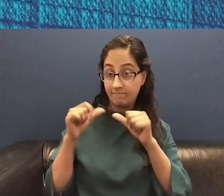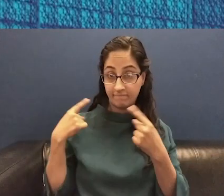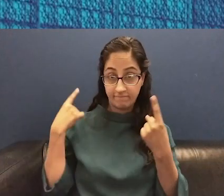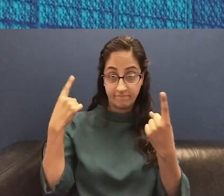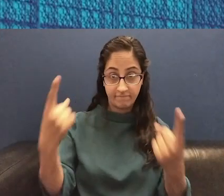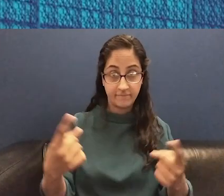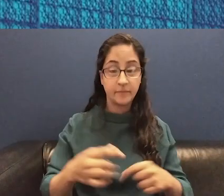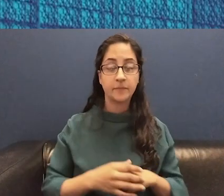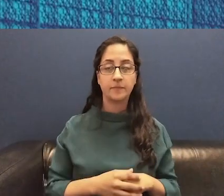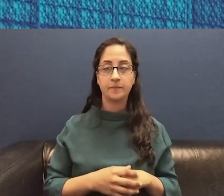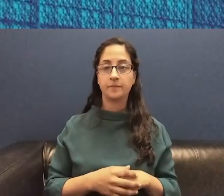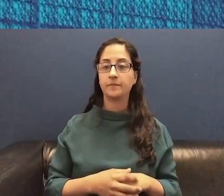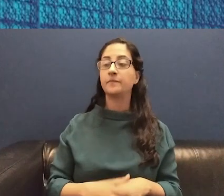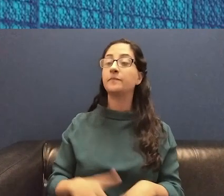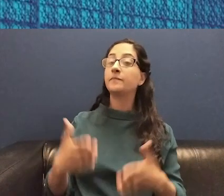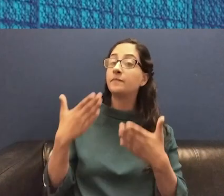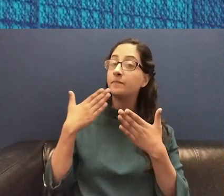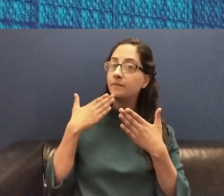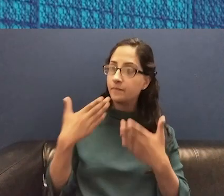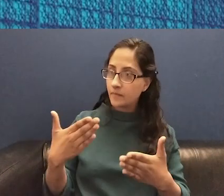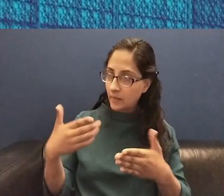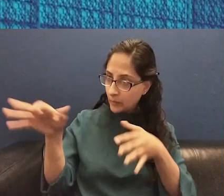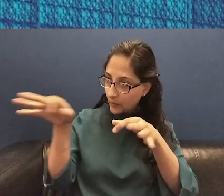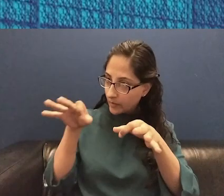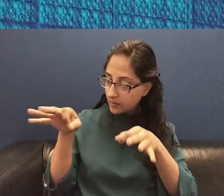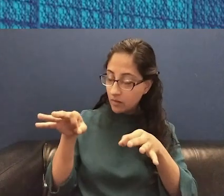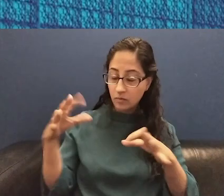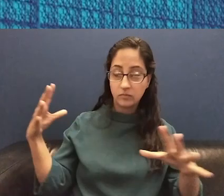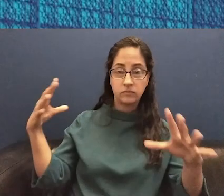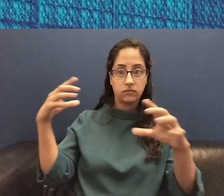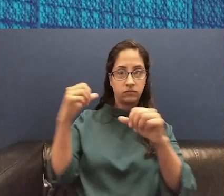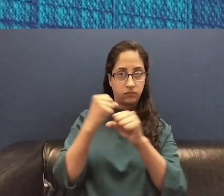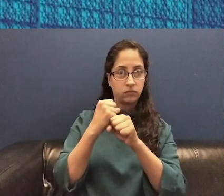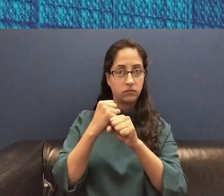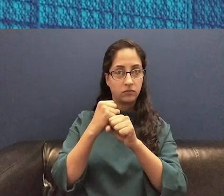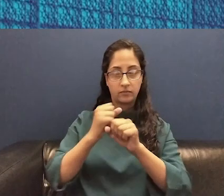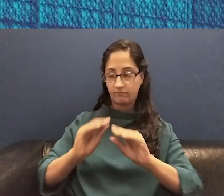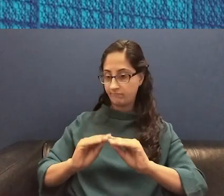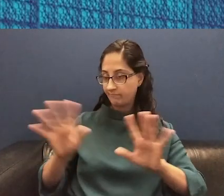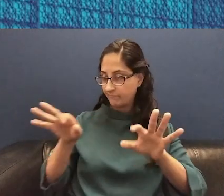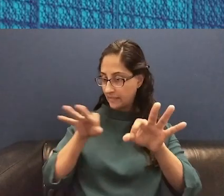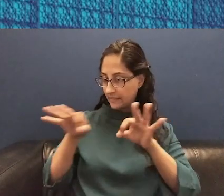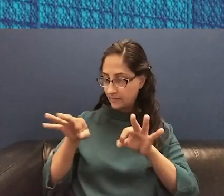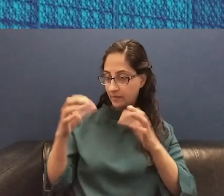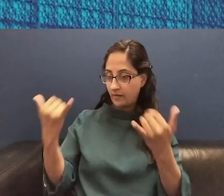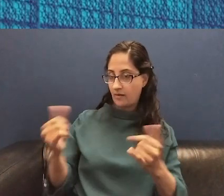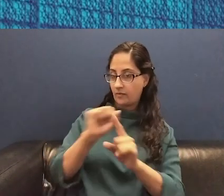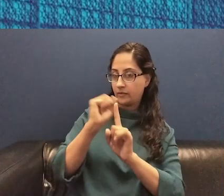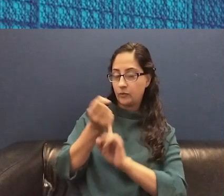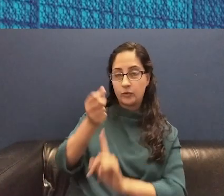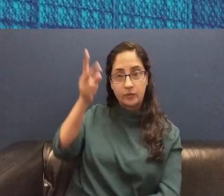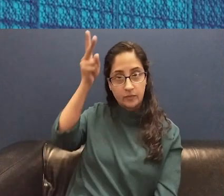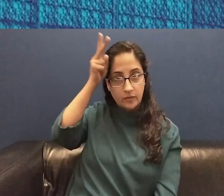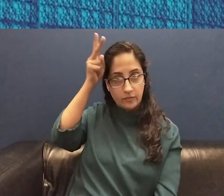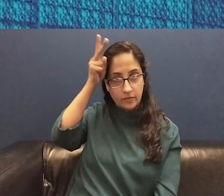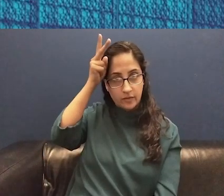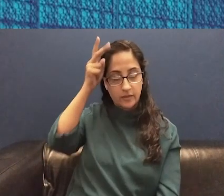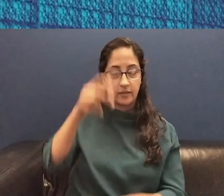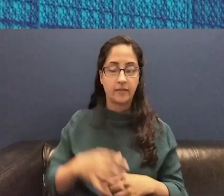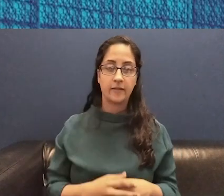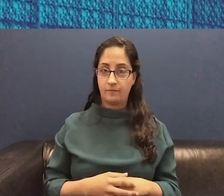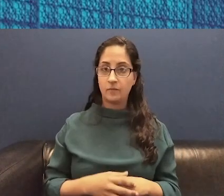current circumstances are obviously very concerning. Can you tell us how the AKDN is responding to the